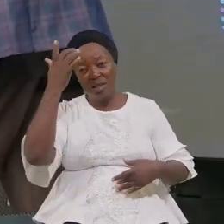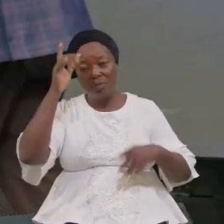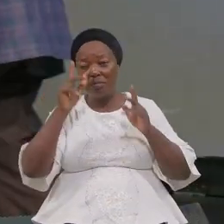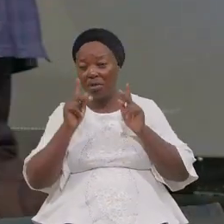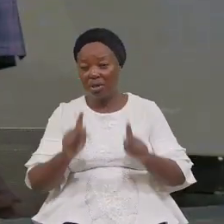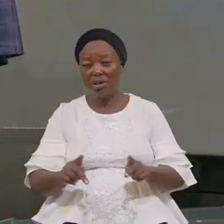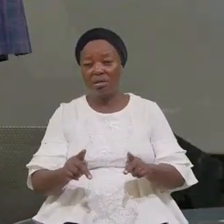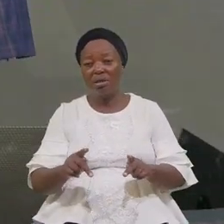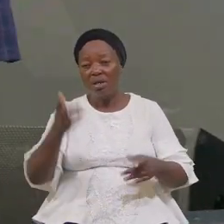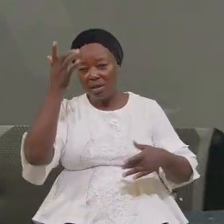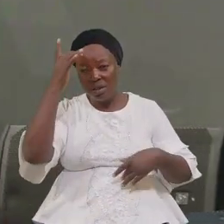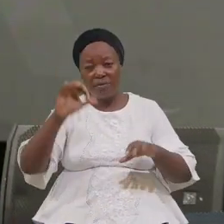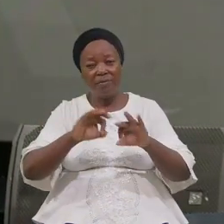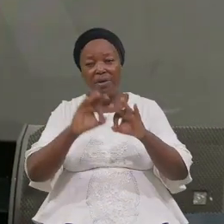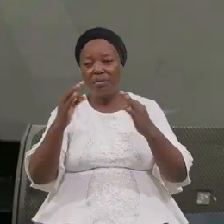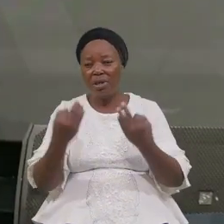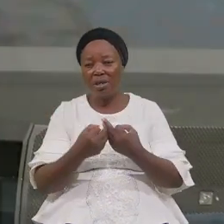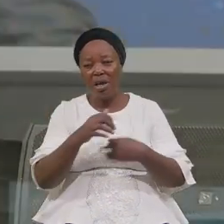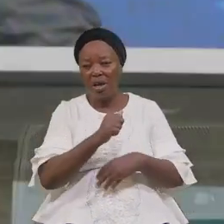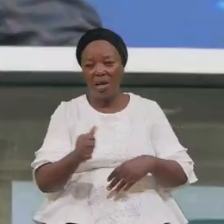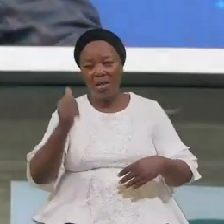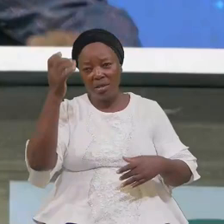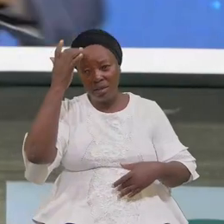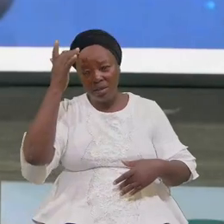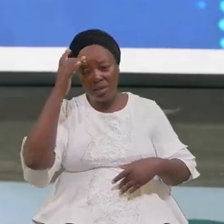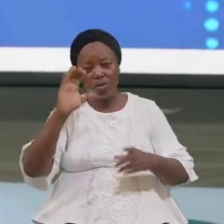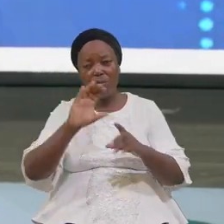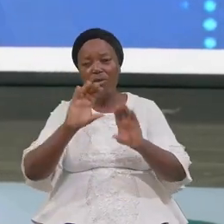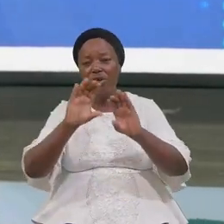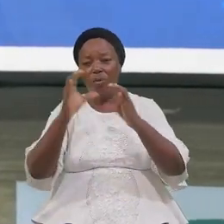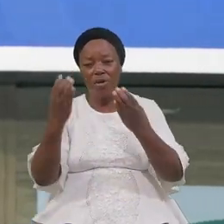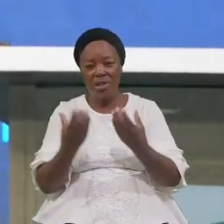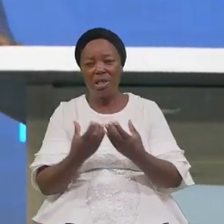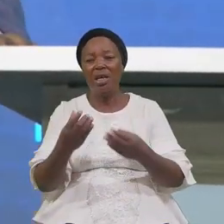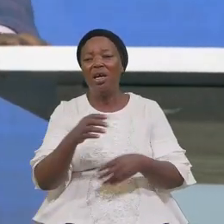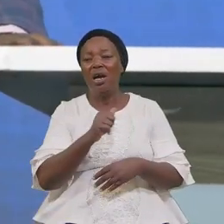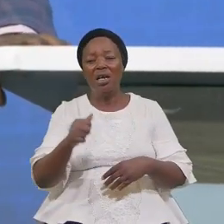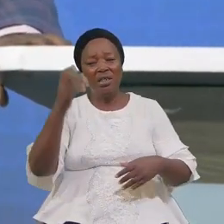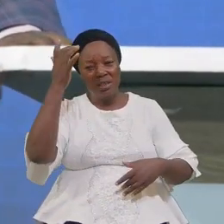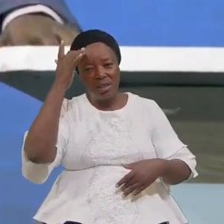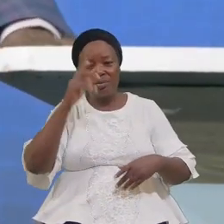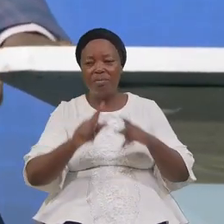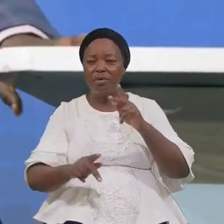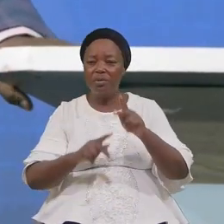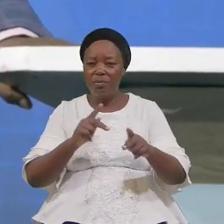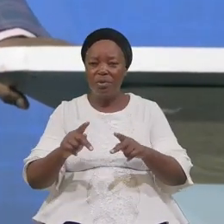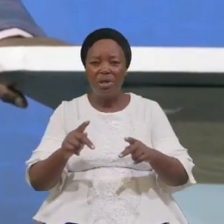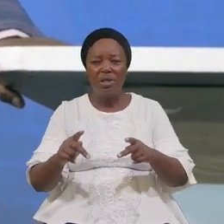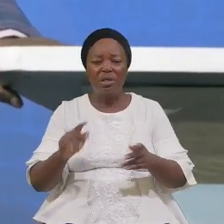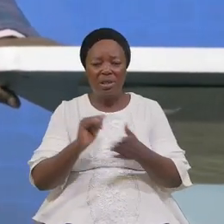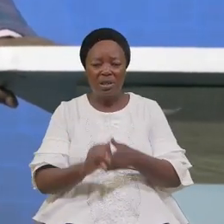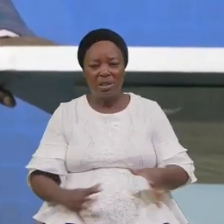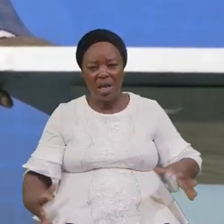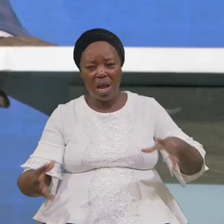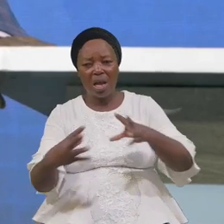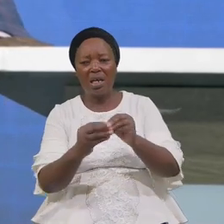family, a sick community, as sick people gather together on the